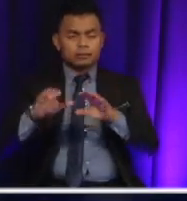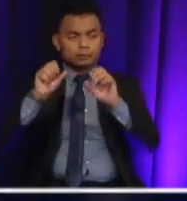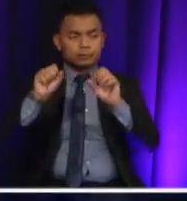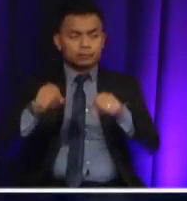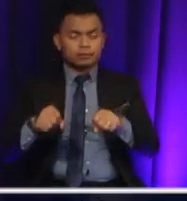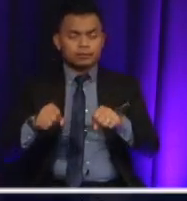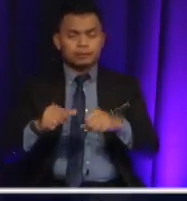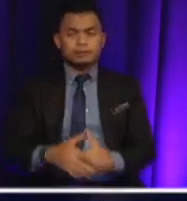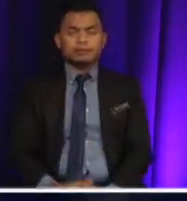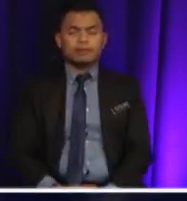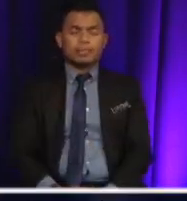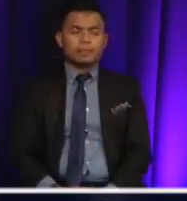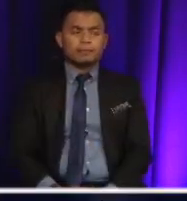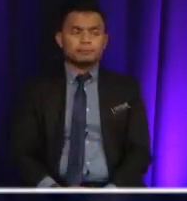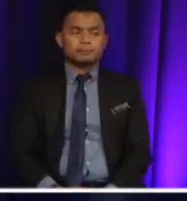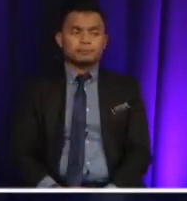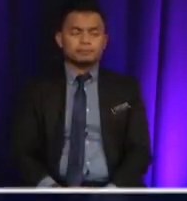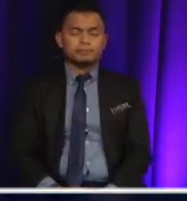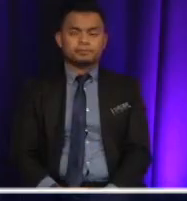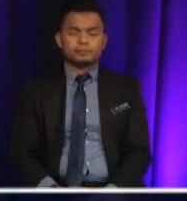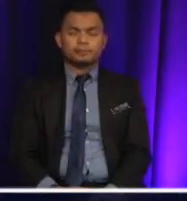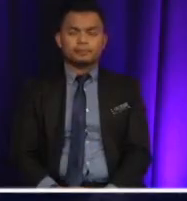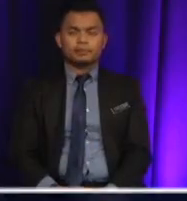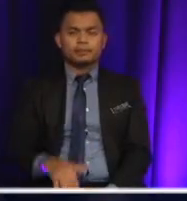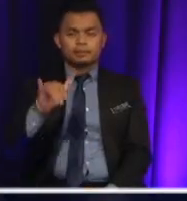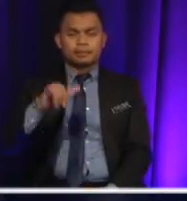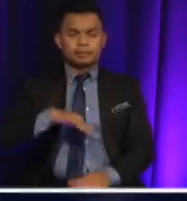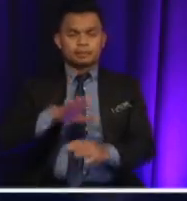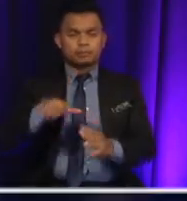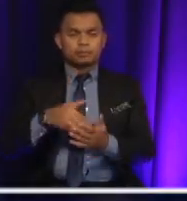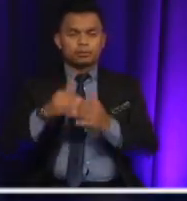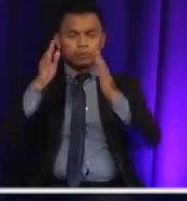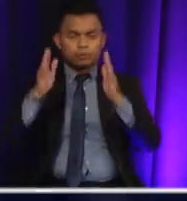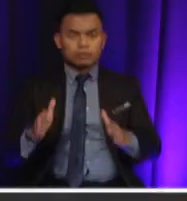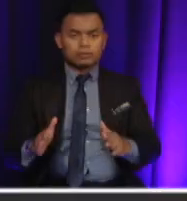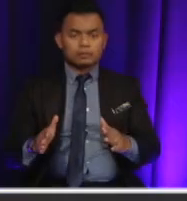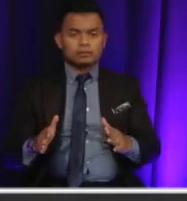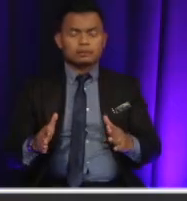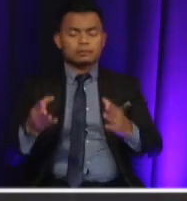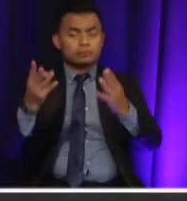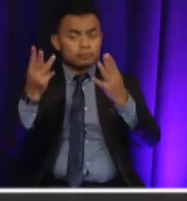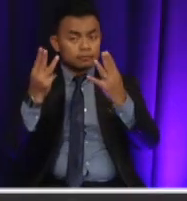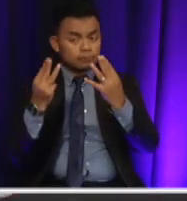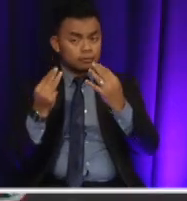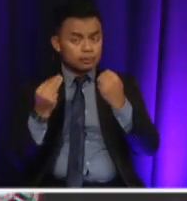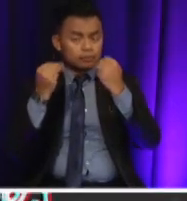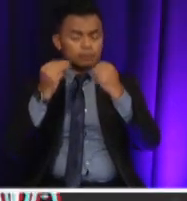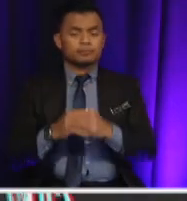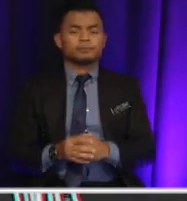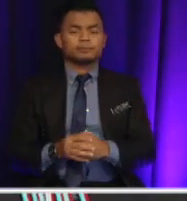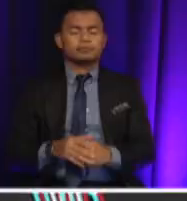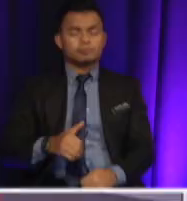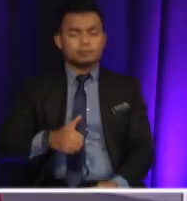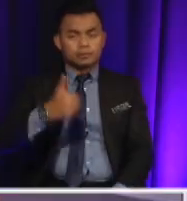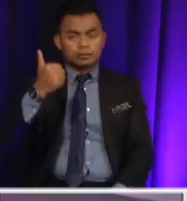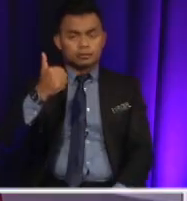piece of good advice which no one seems to need. to need. No Right. one seems to need. To need. It's a good thing,